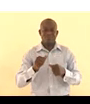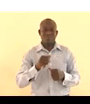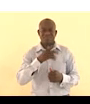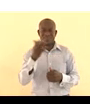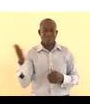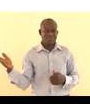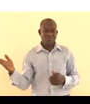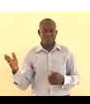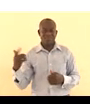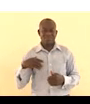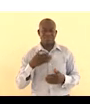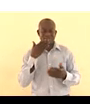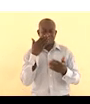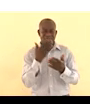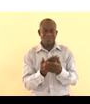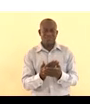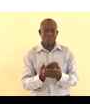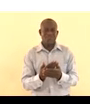company.